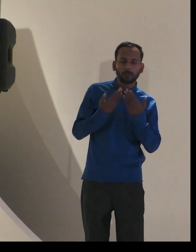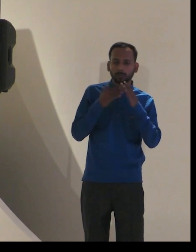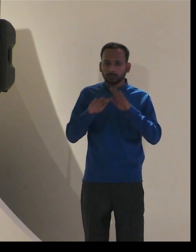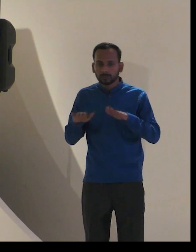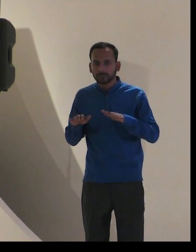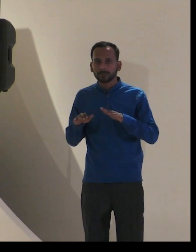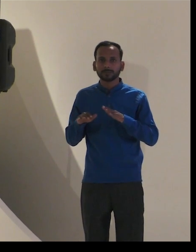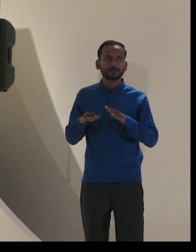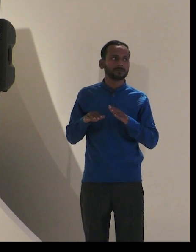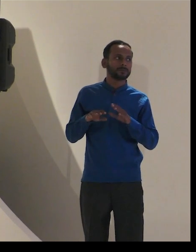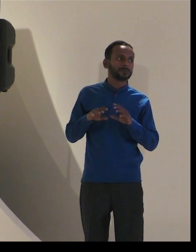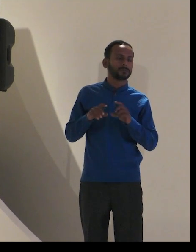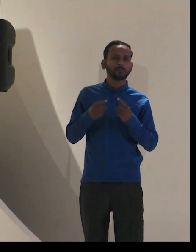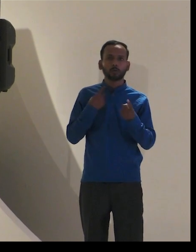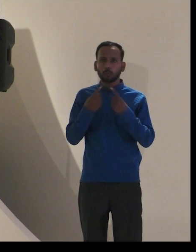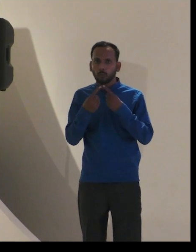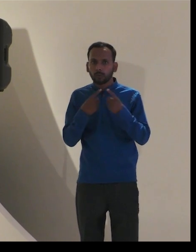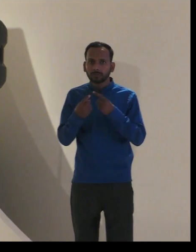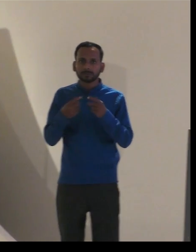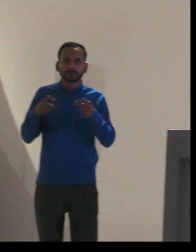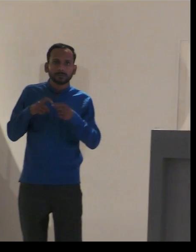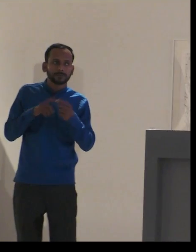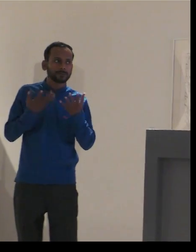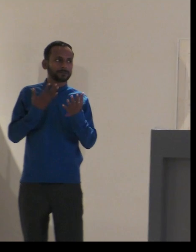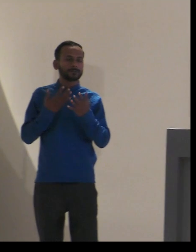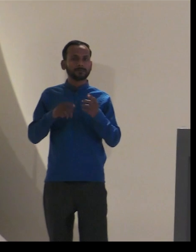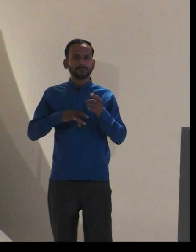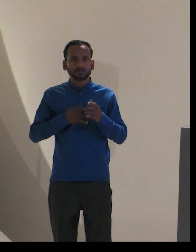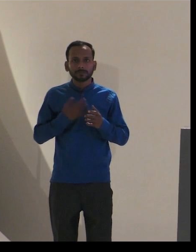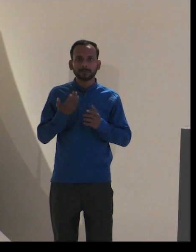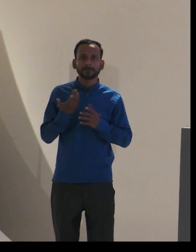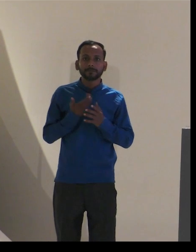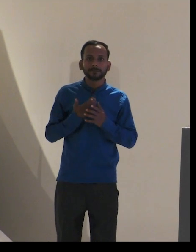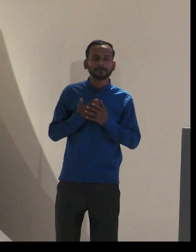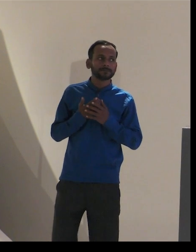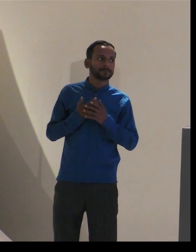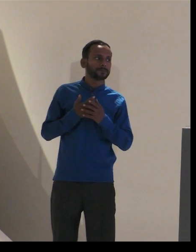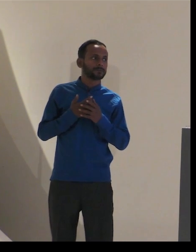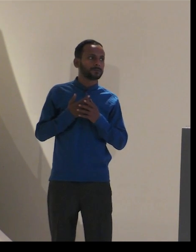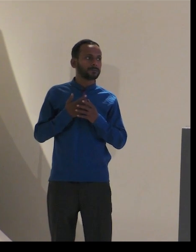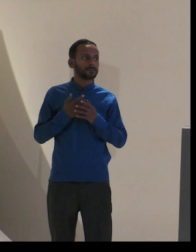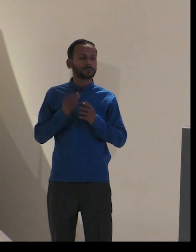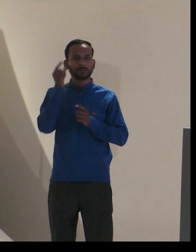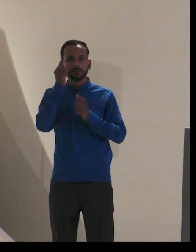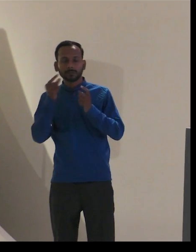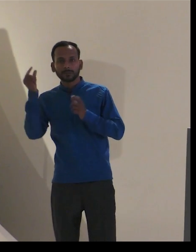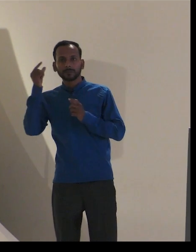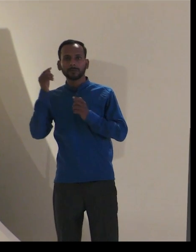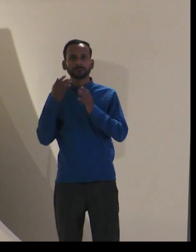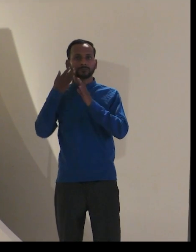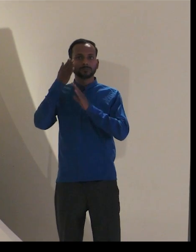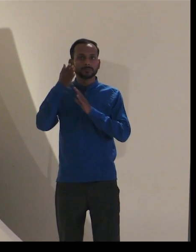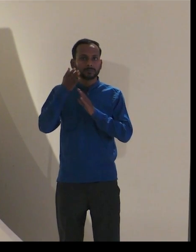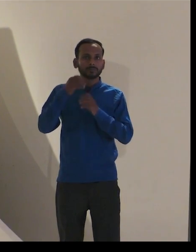through the camera. And one of the things that we realized is that our universities have never